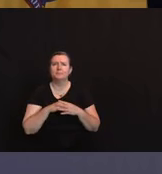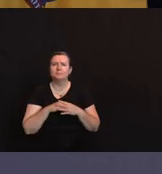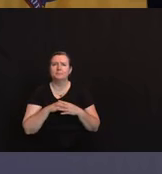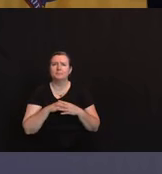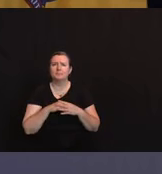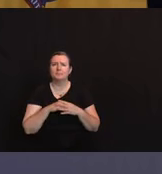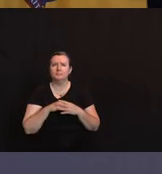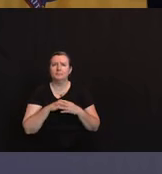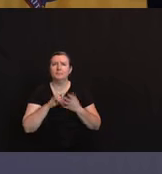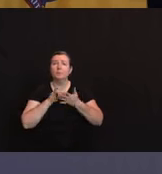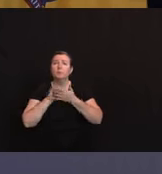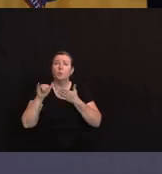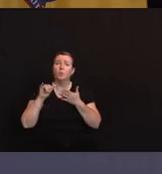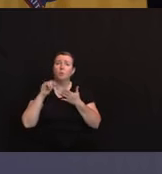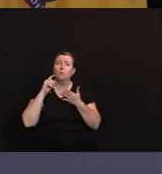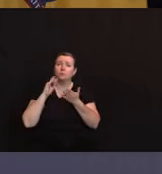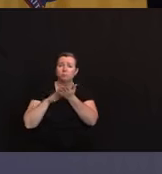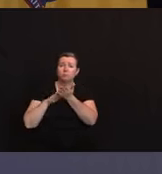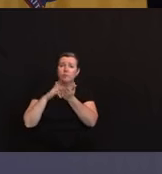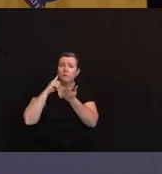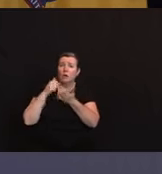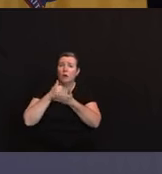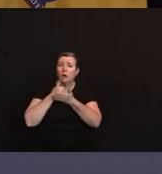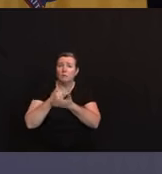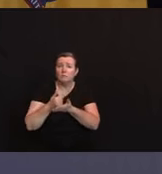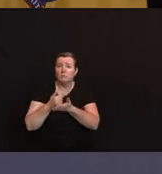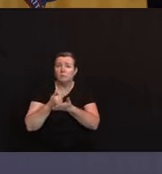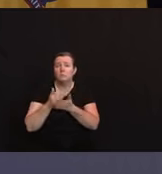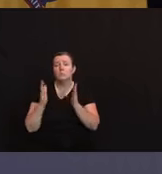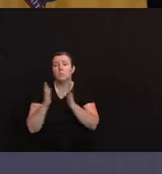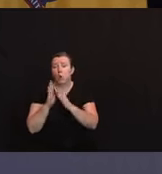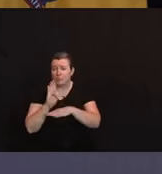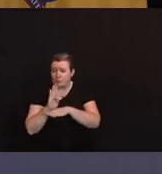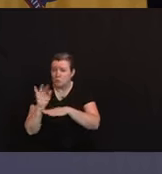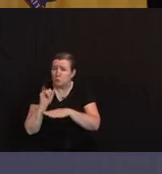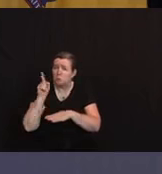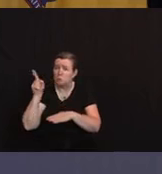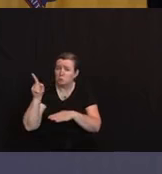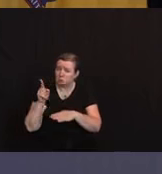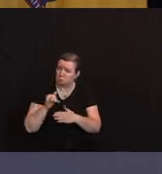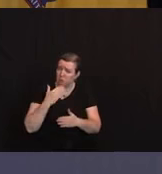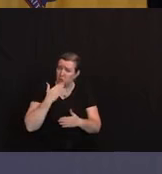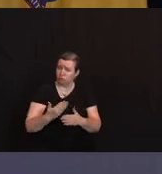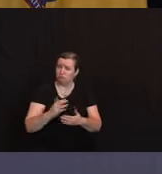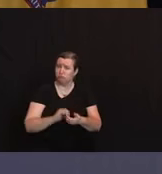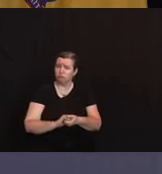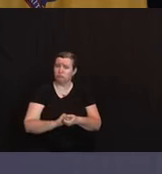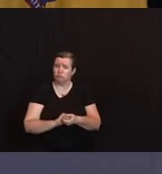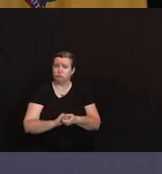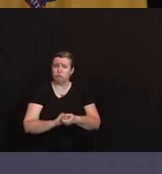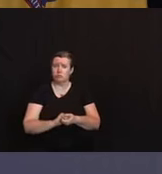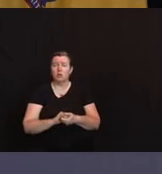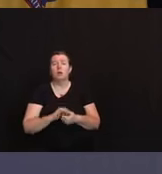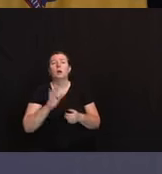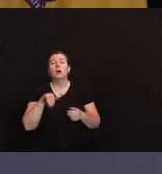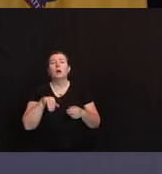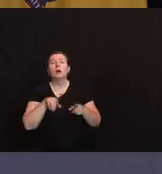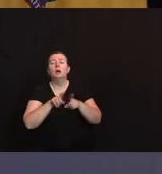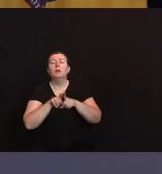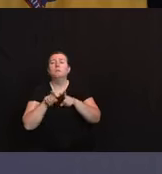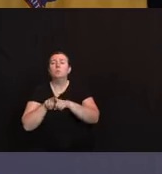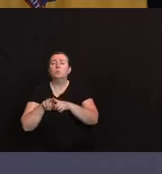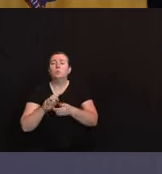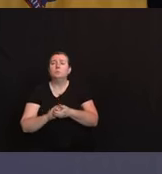So we shouldn't take away from that. But you know what? I wish he had stopped